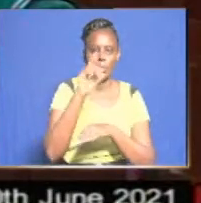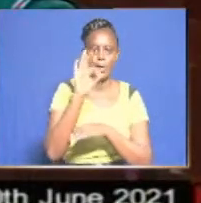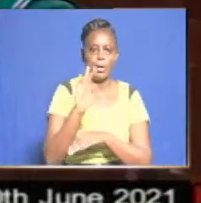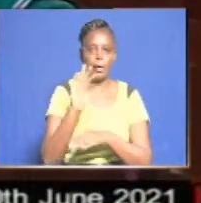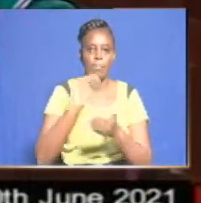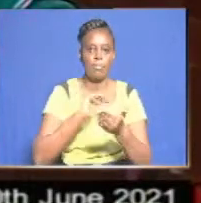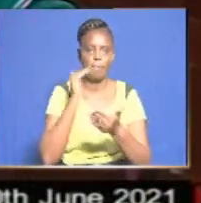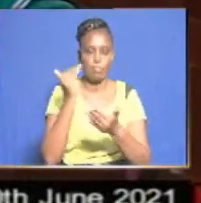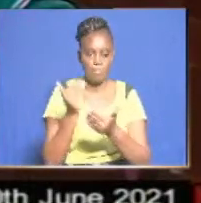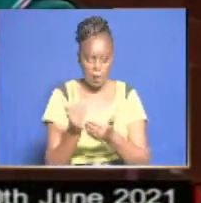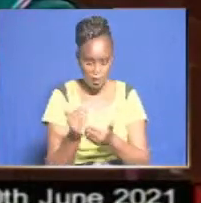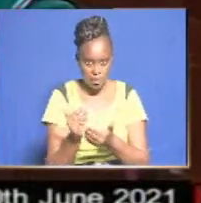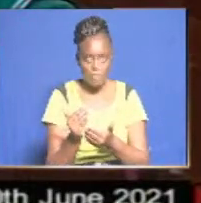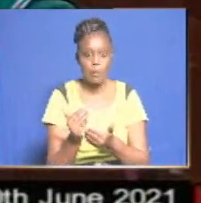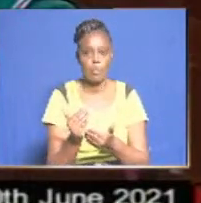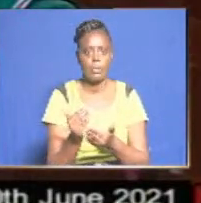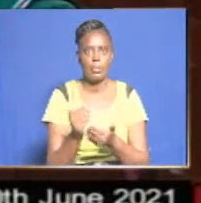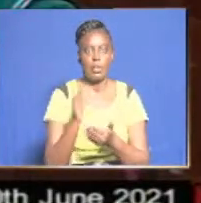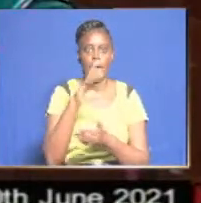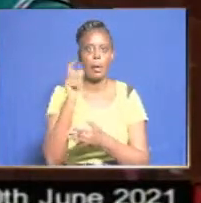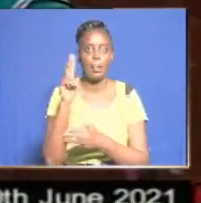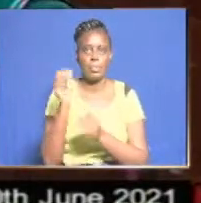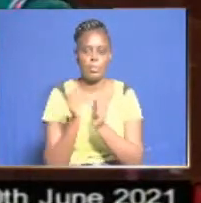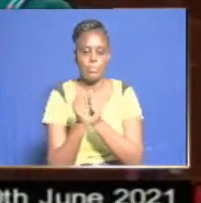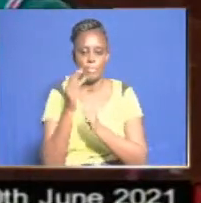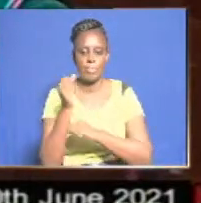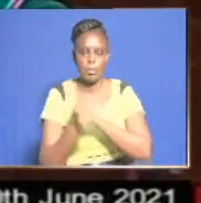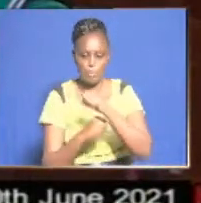Constituencies Development Act 2015.